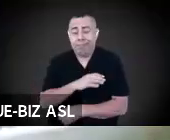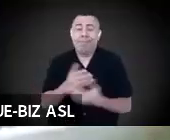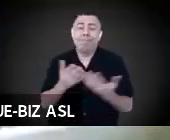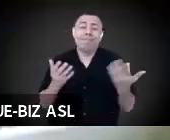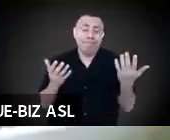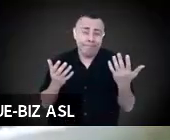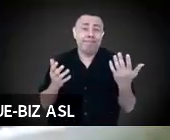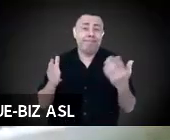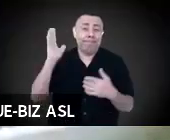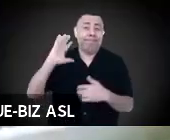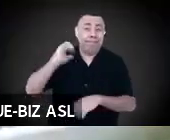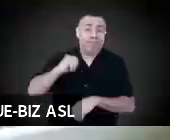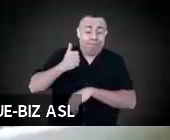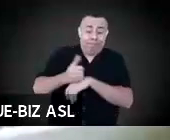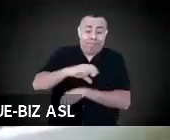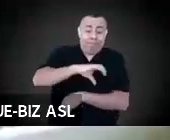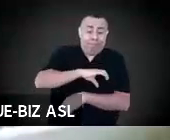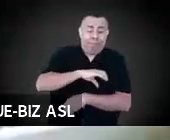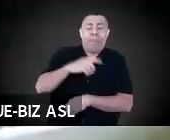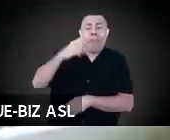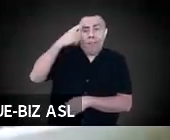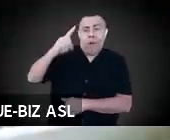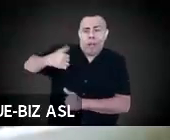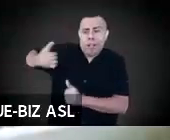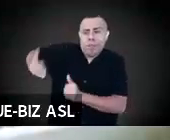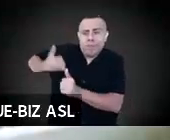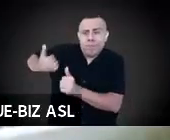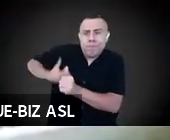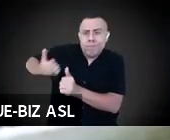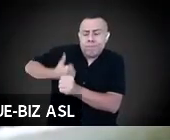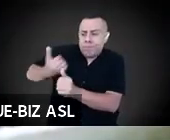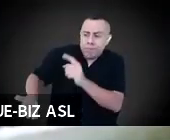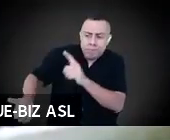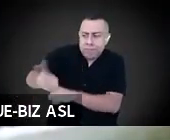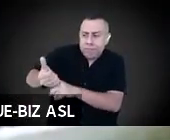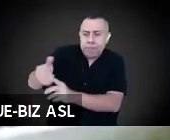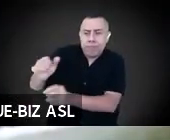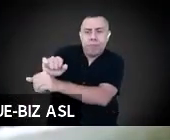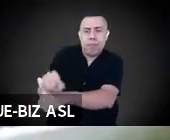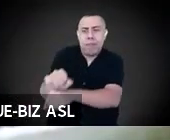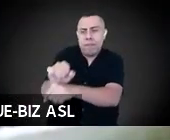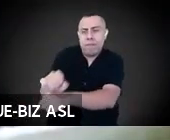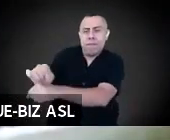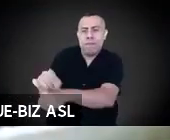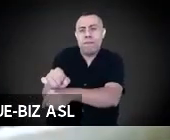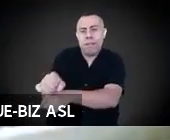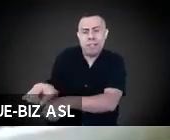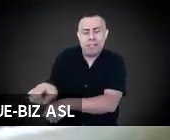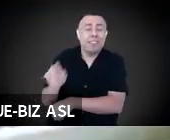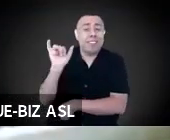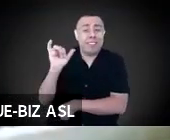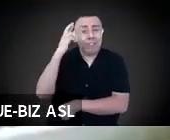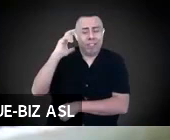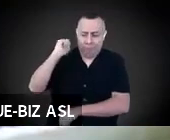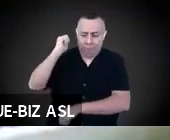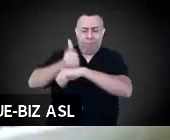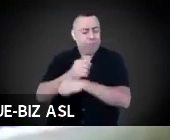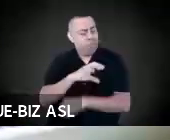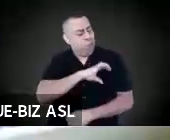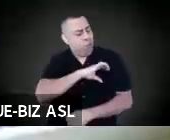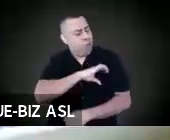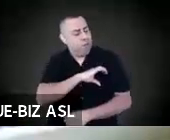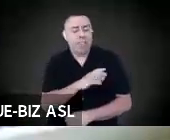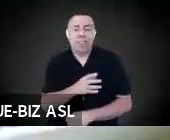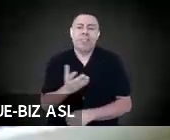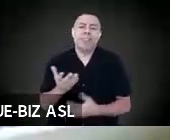of policing, was to really catch slaves. So with that mindset, carrying it